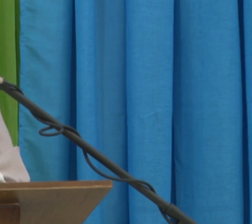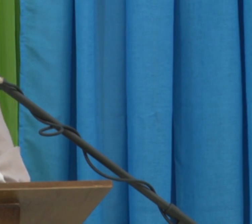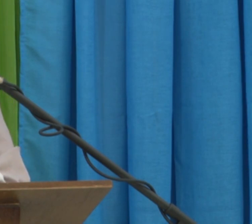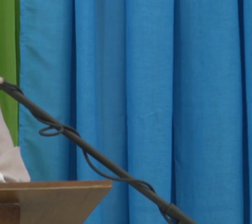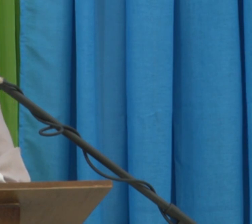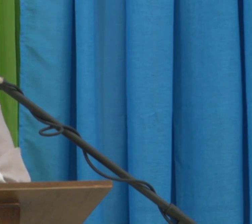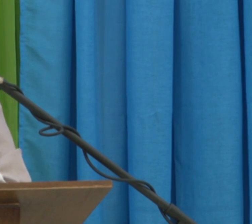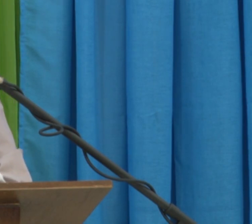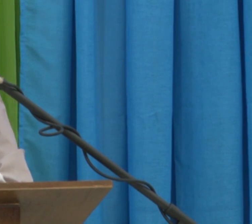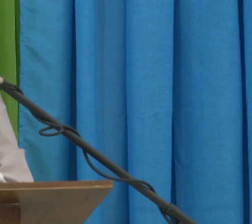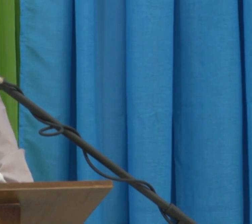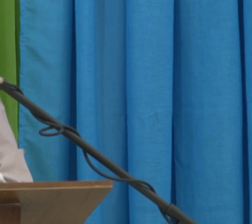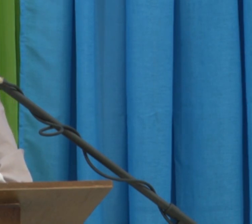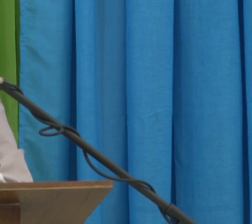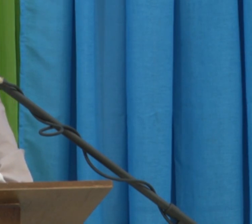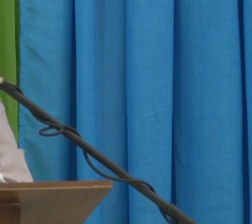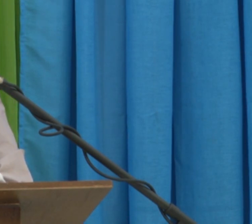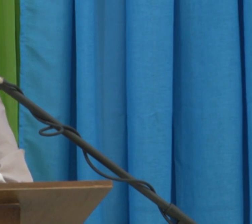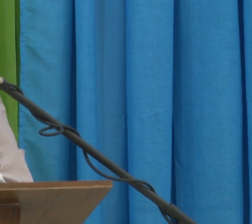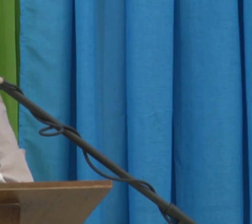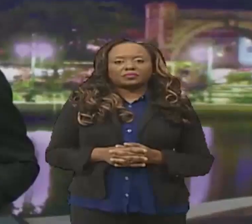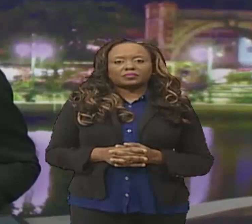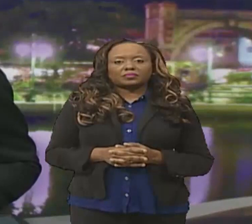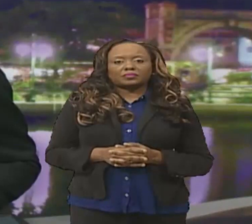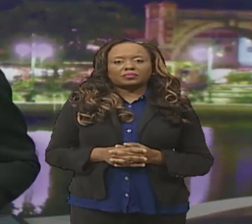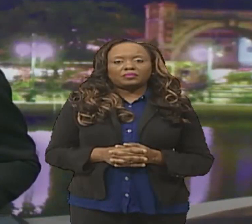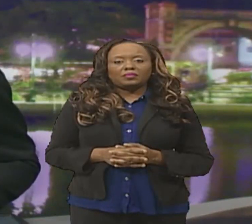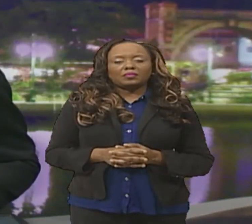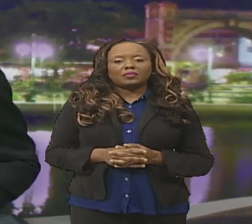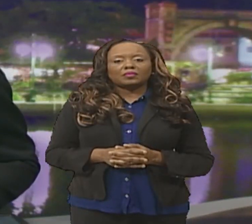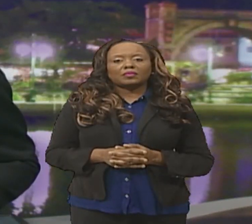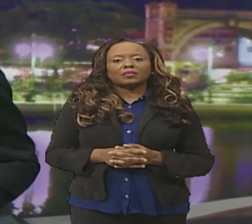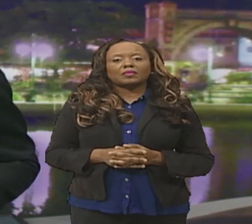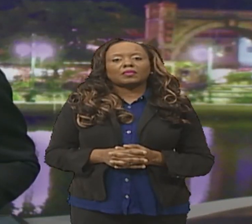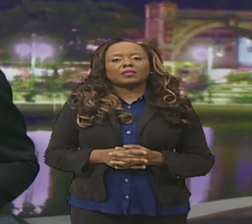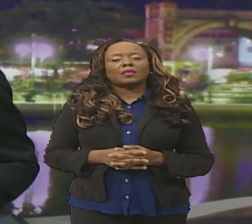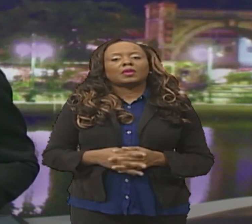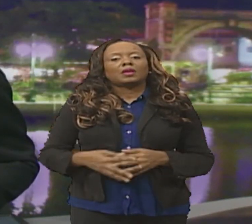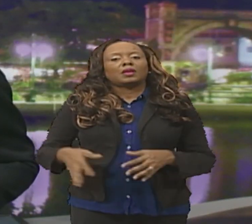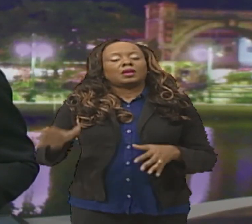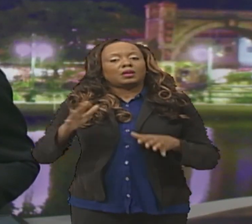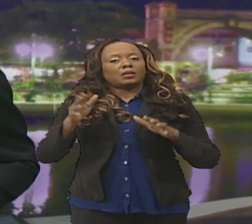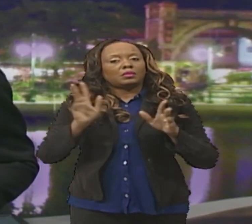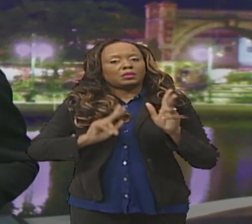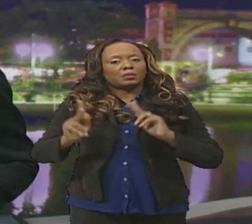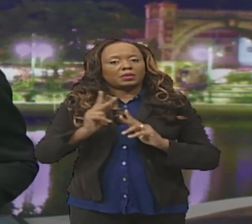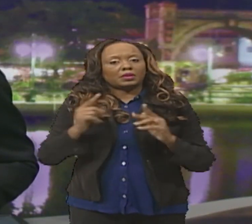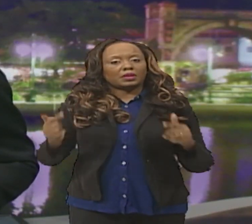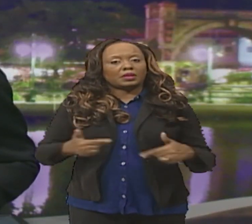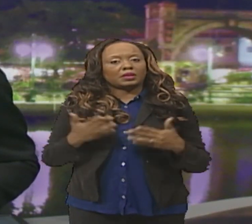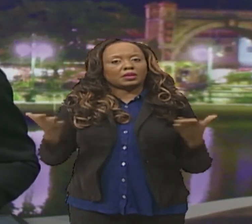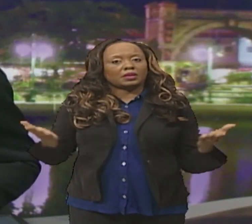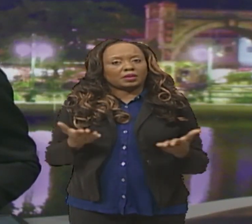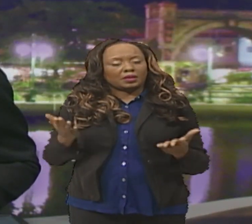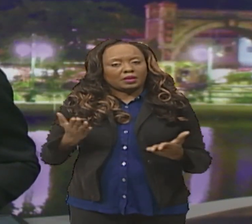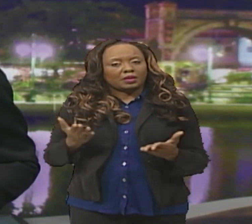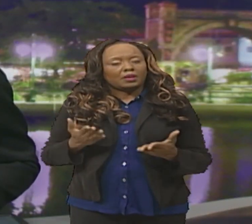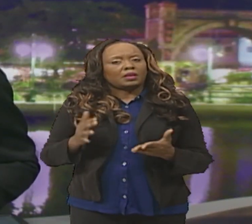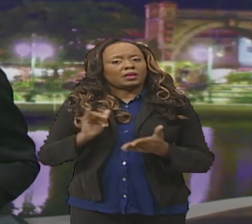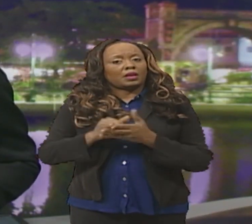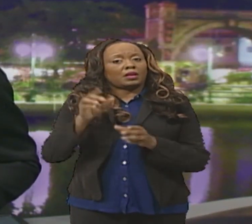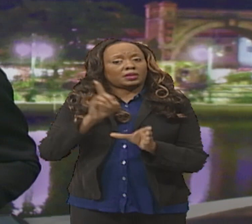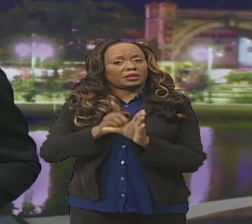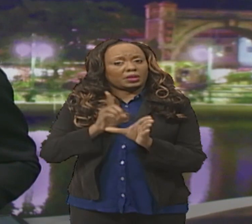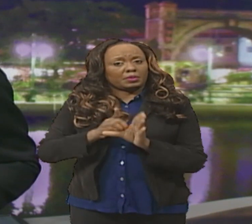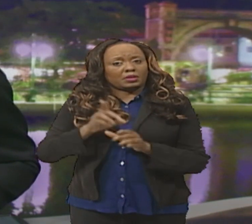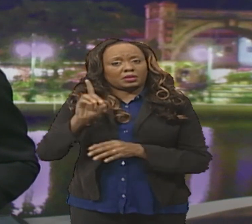are to greater heights. Efforts to equip the country's differently abled young people for the world of